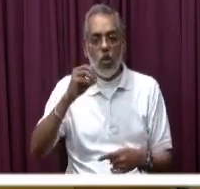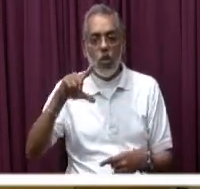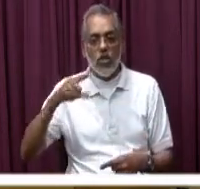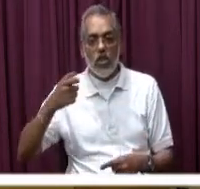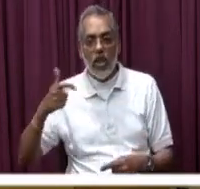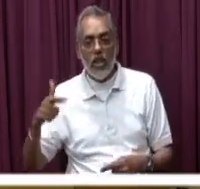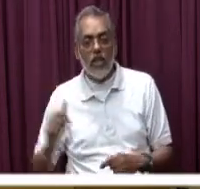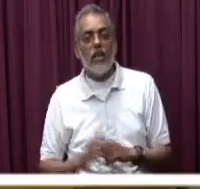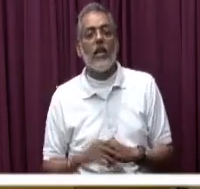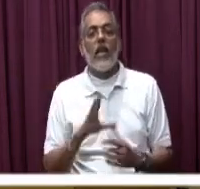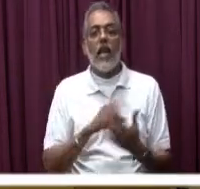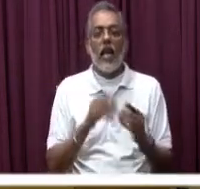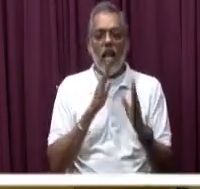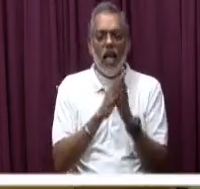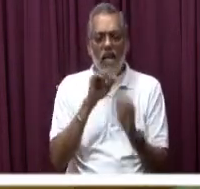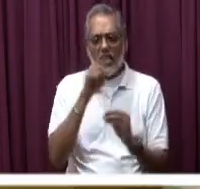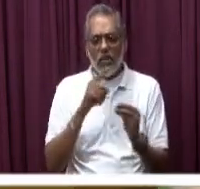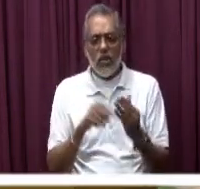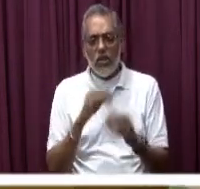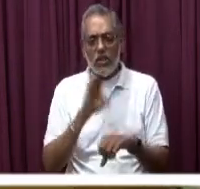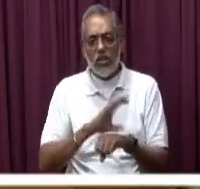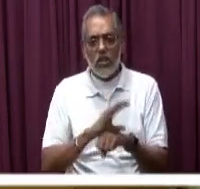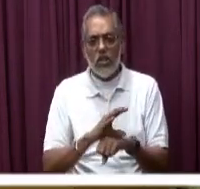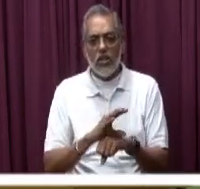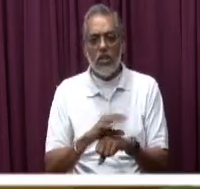We have the tools in our hands.